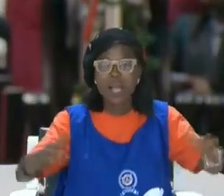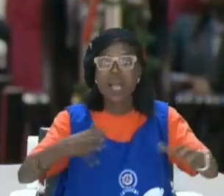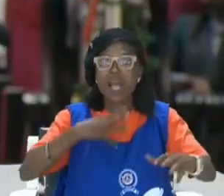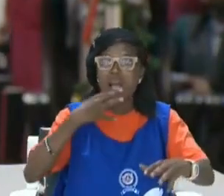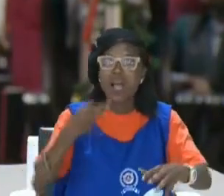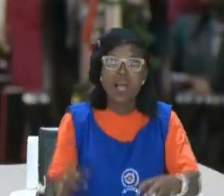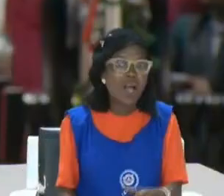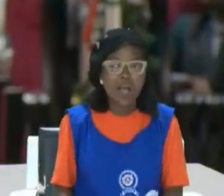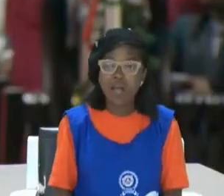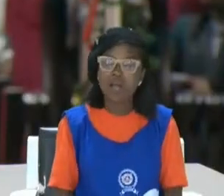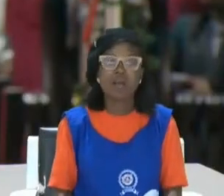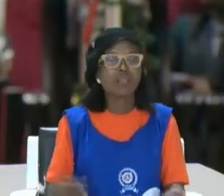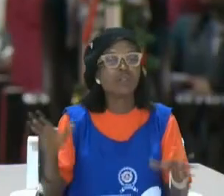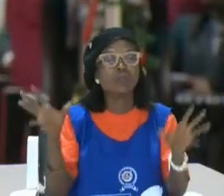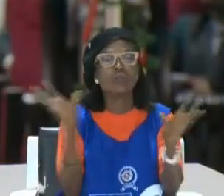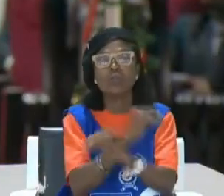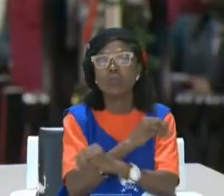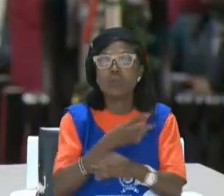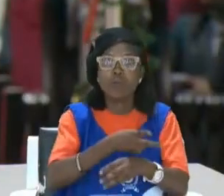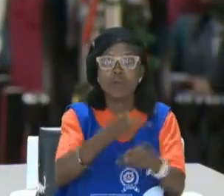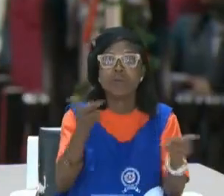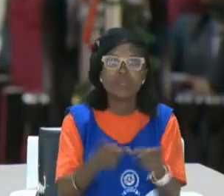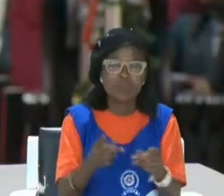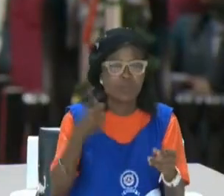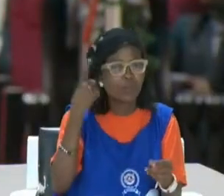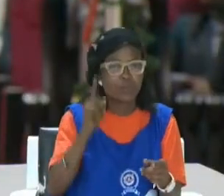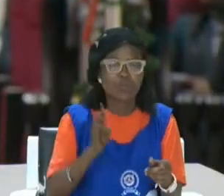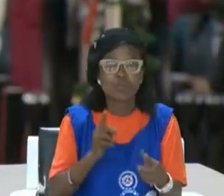we decided to build another one,